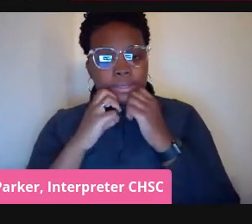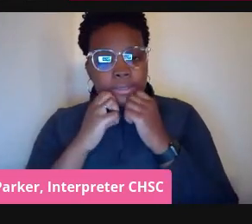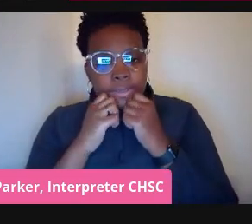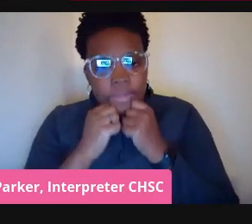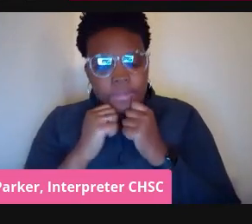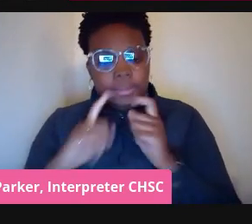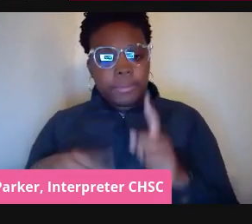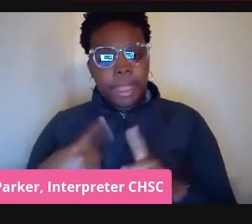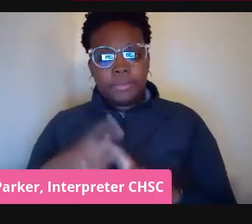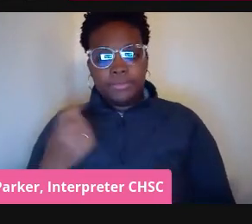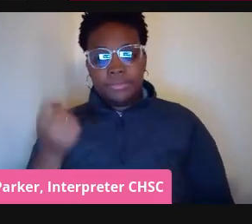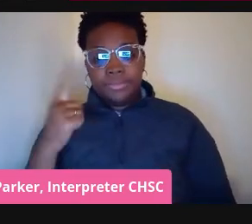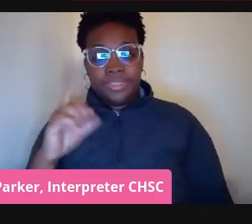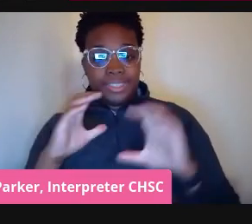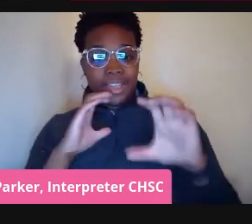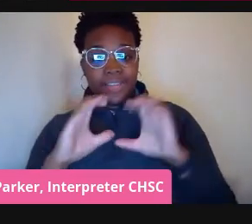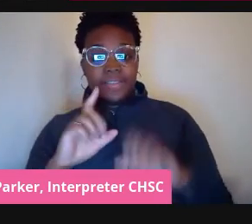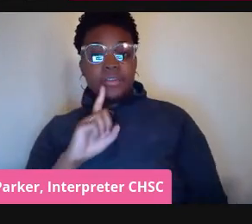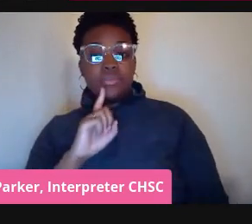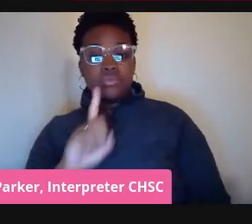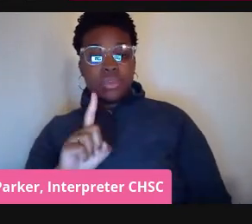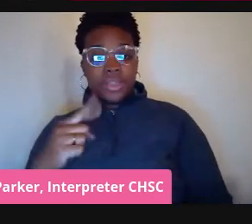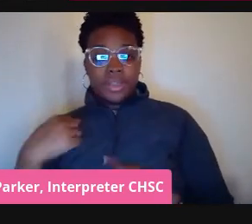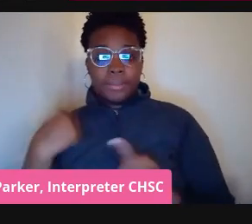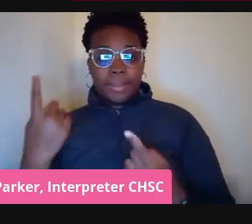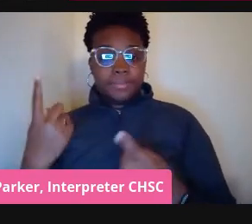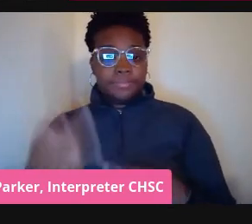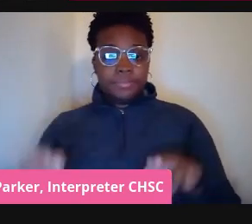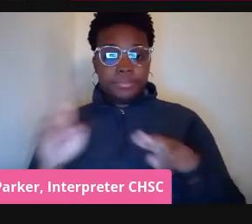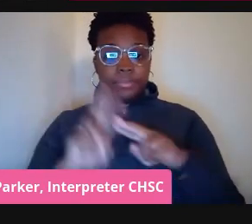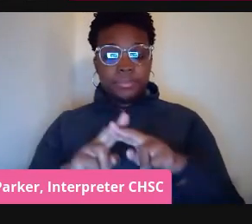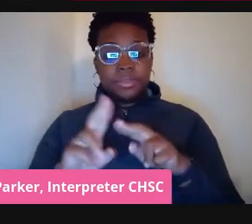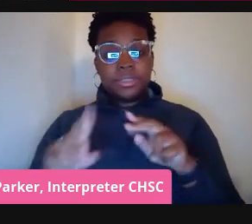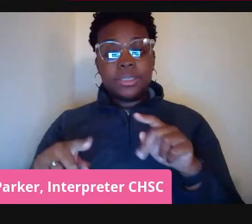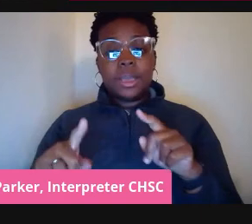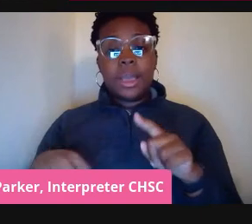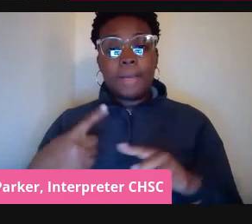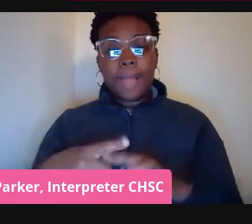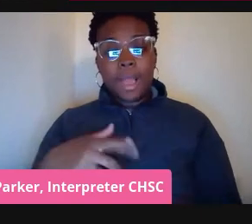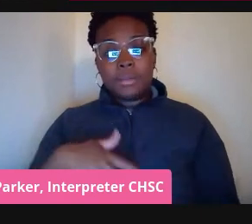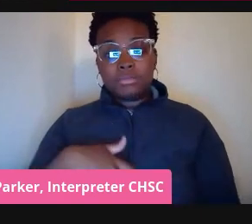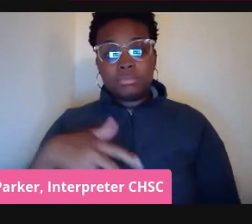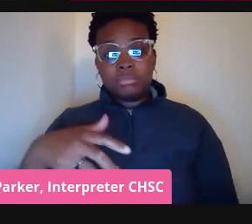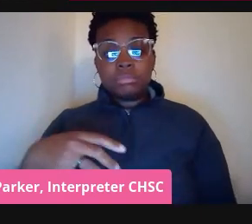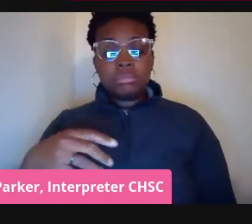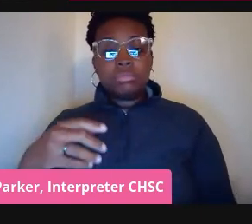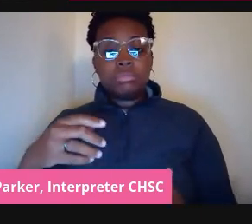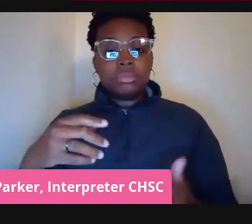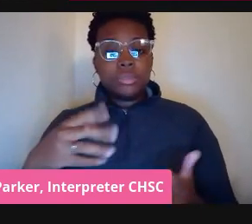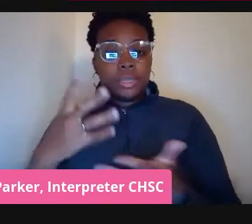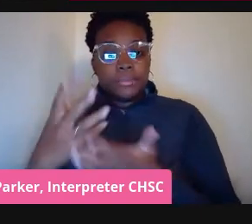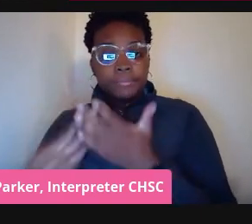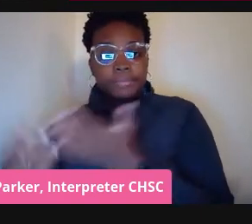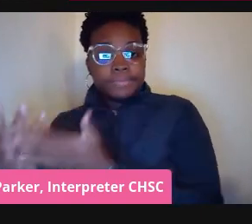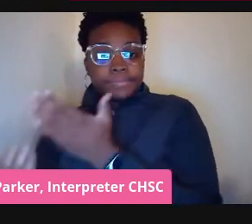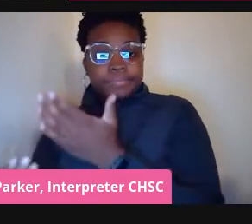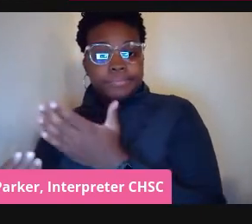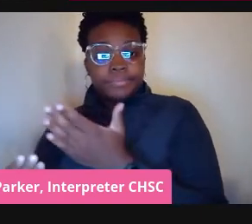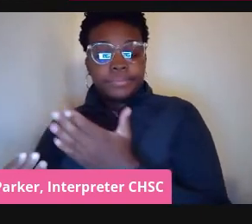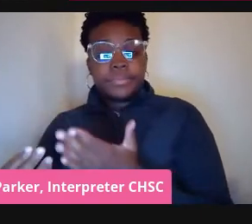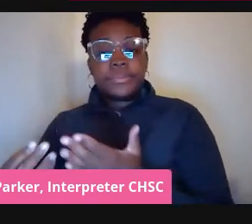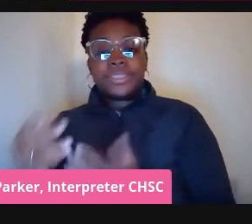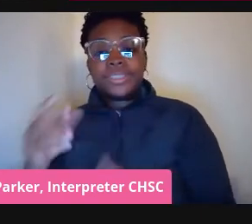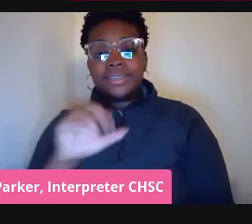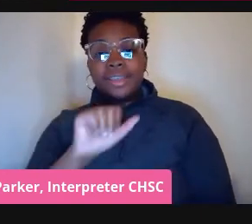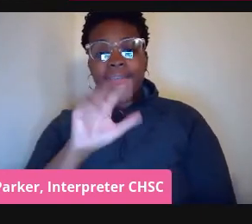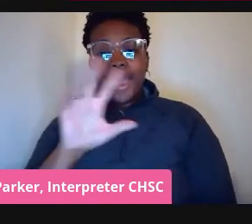the conversation really has been amplified about maternal mortality in African American women lately, and